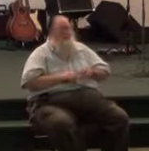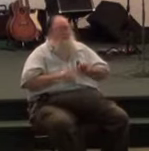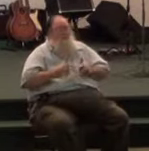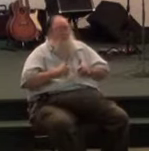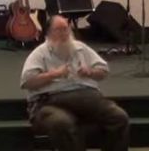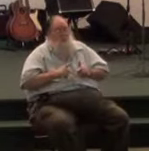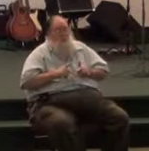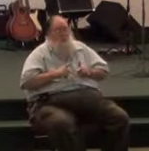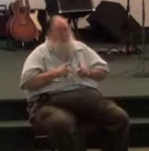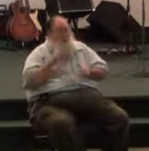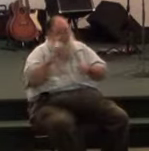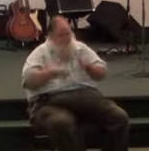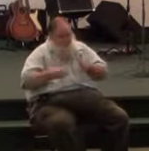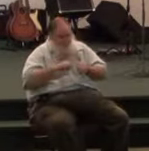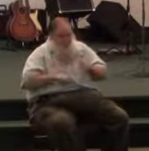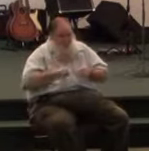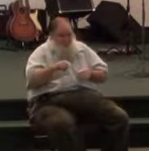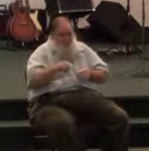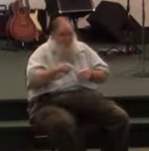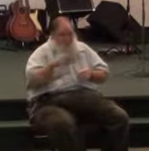Saul didn't know God.